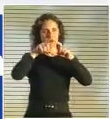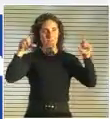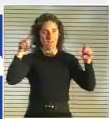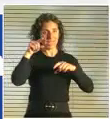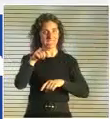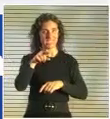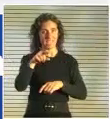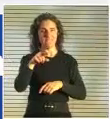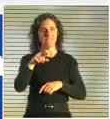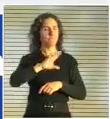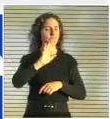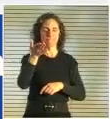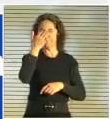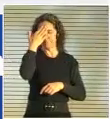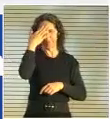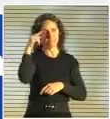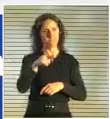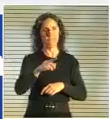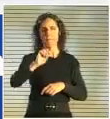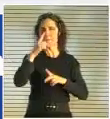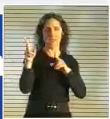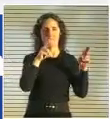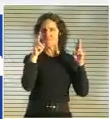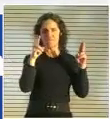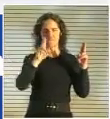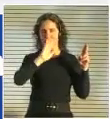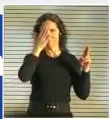important first step. We're working in the